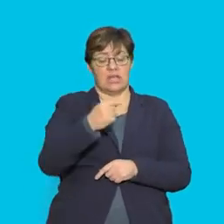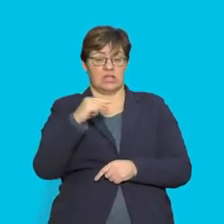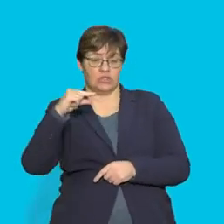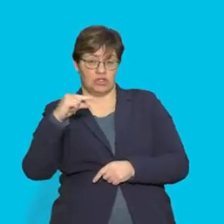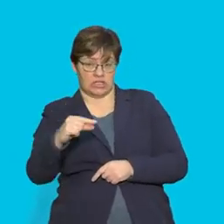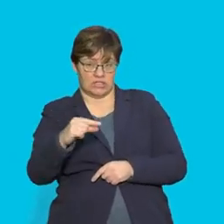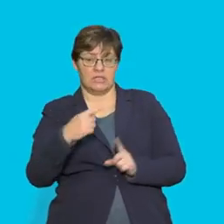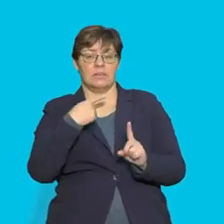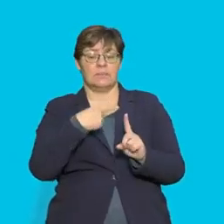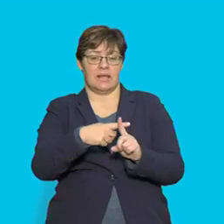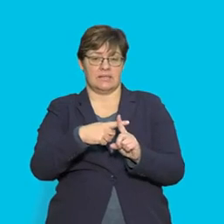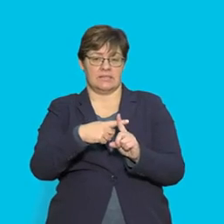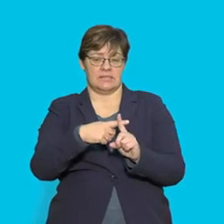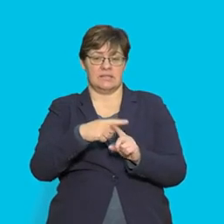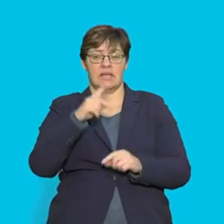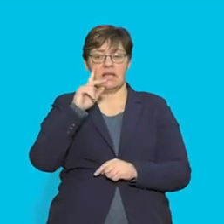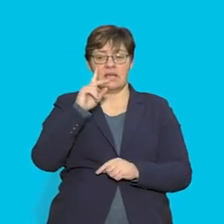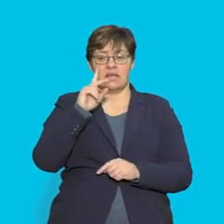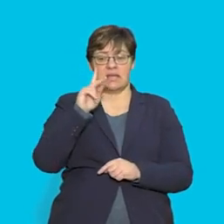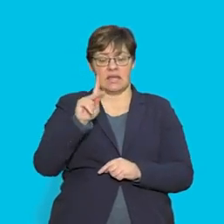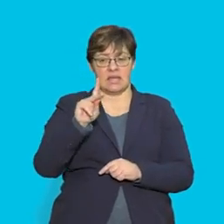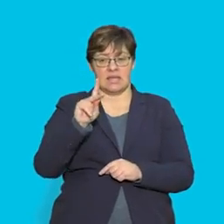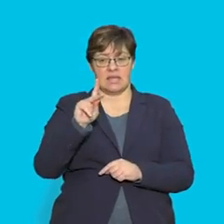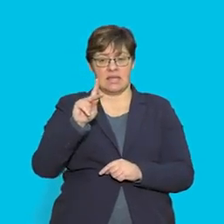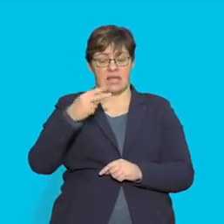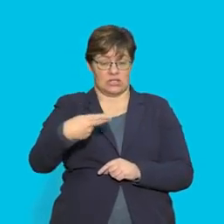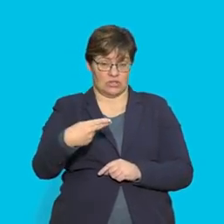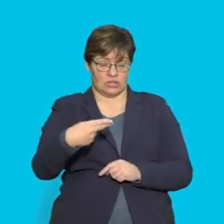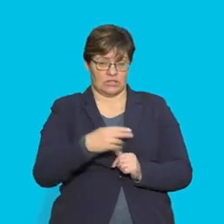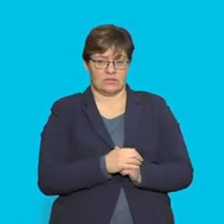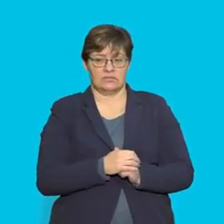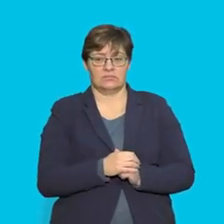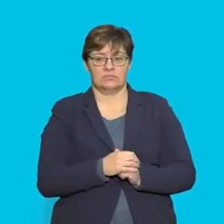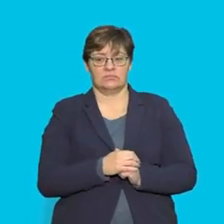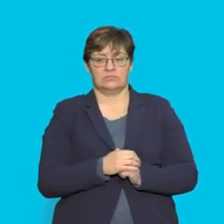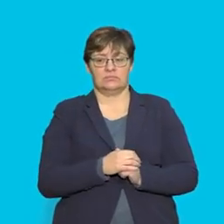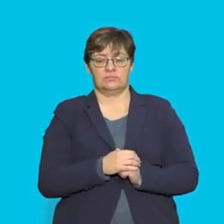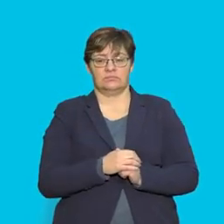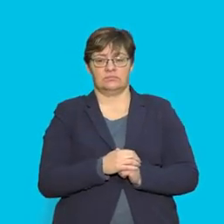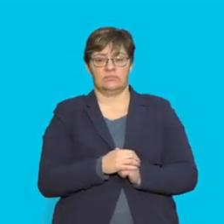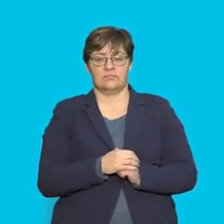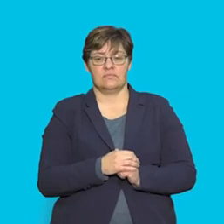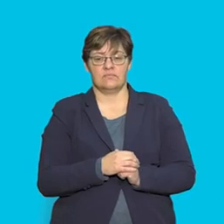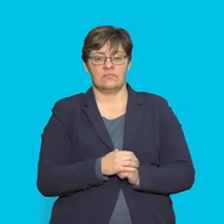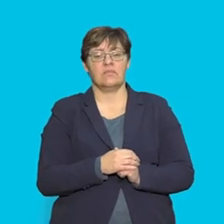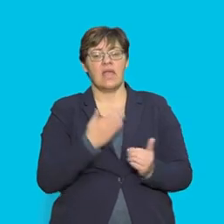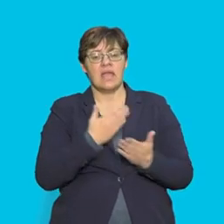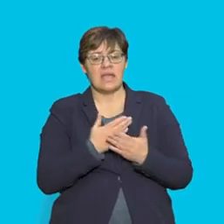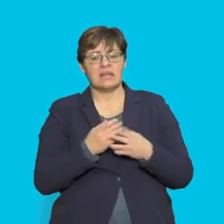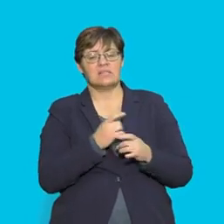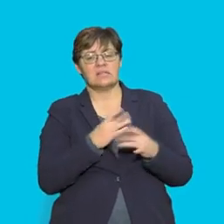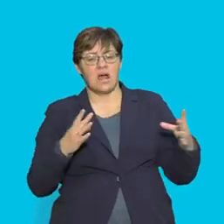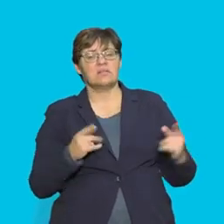plus kh, not kg. Right, so kh. And you can even start by